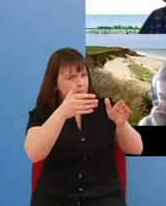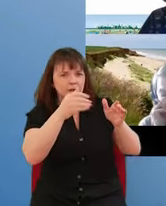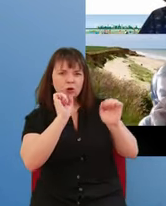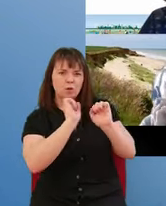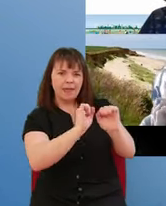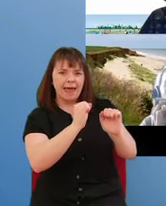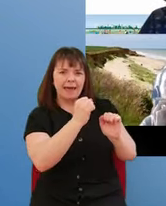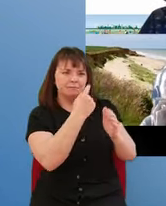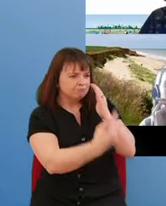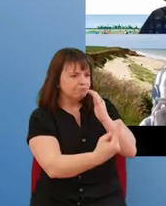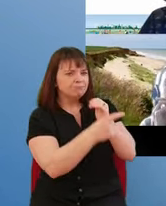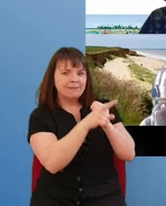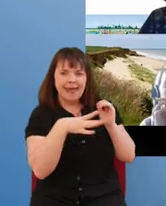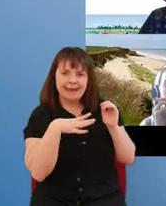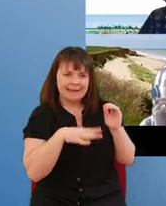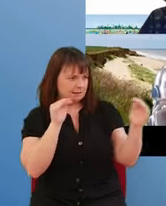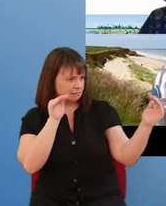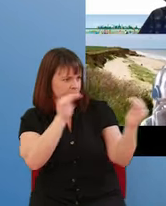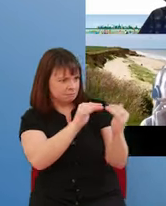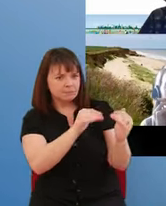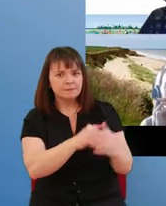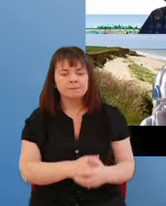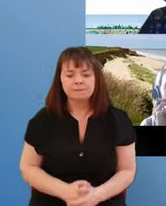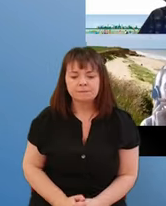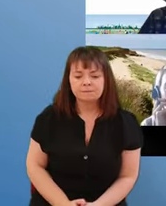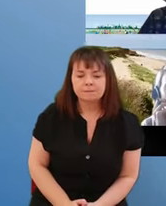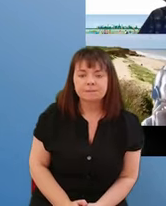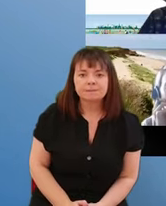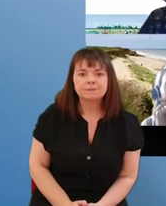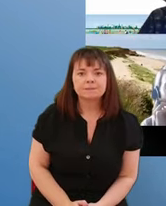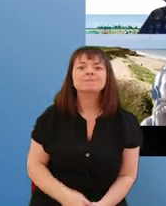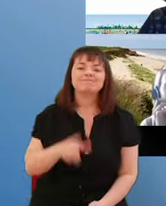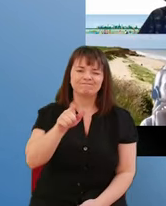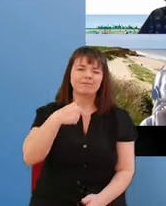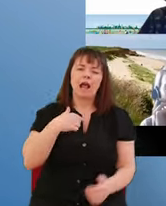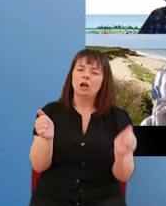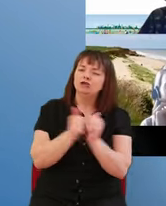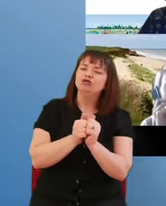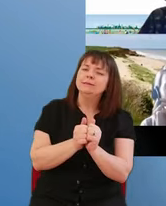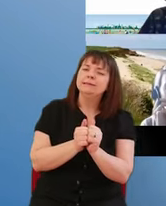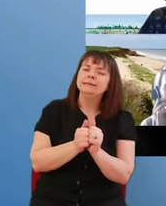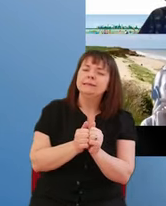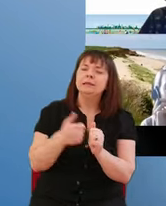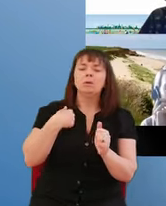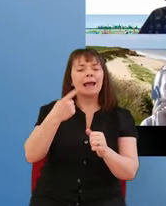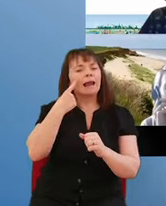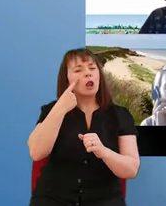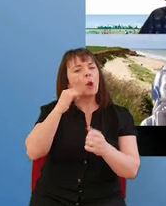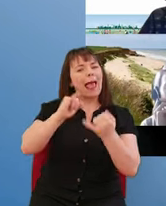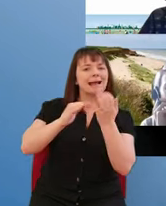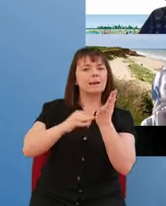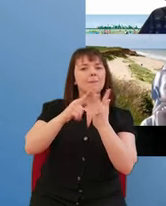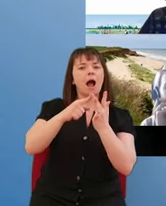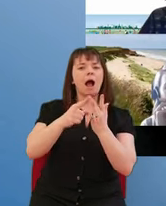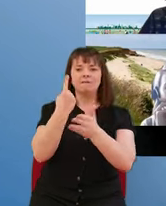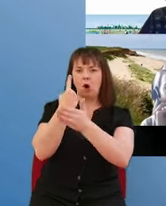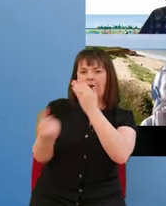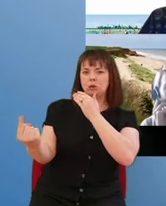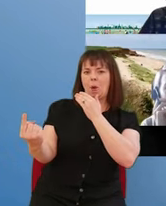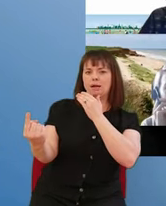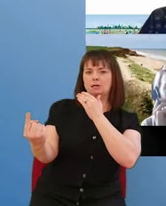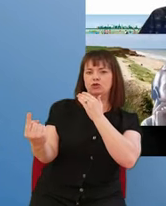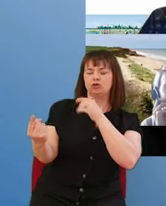main targets, if you will. Smoking cessation is a big one, diabetes screening as well, LD, SMI,